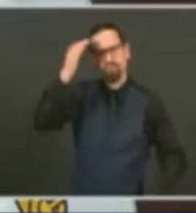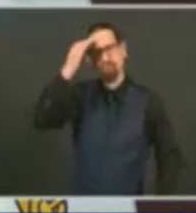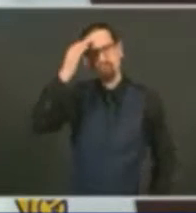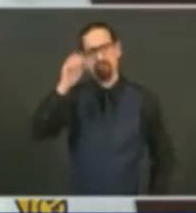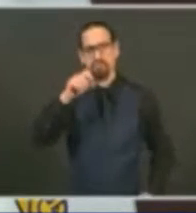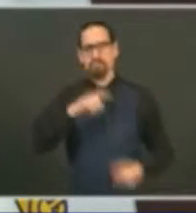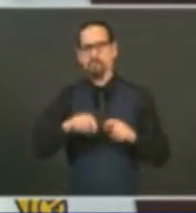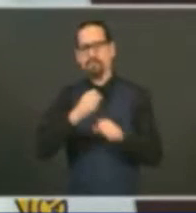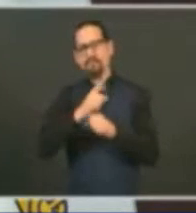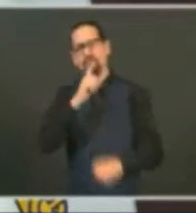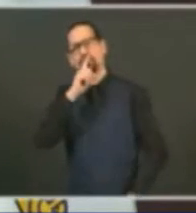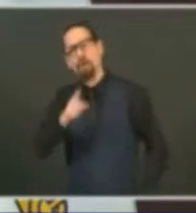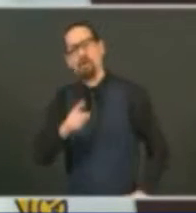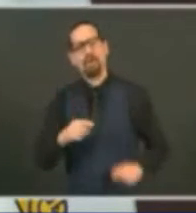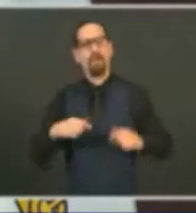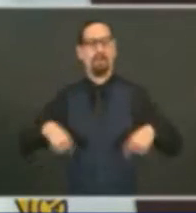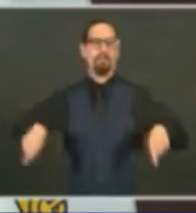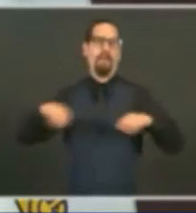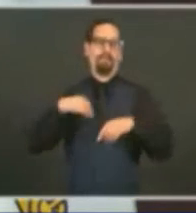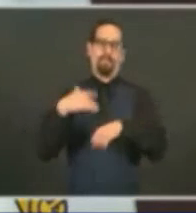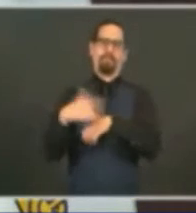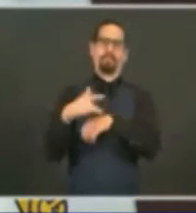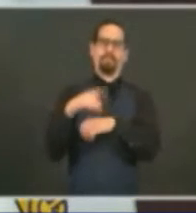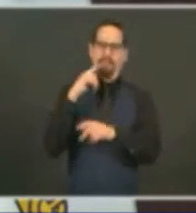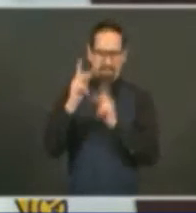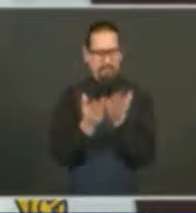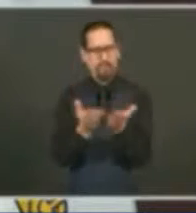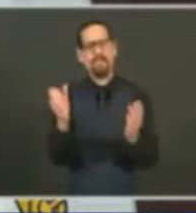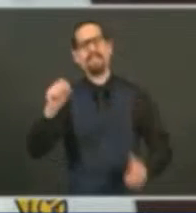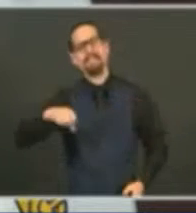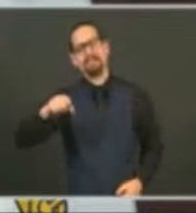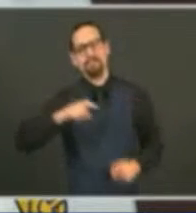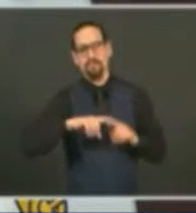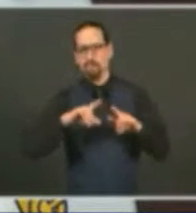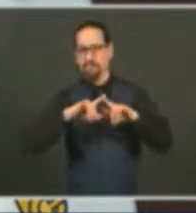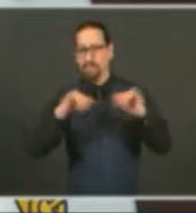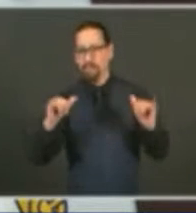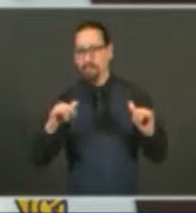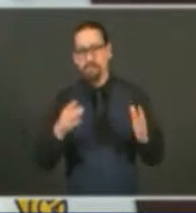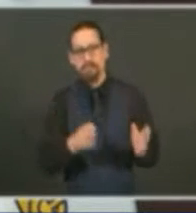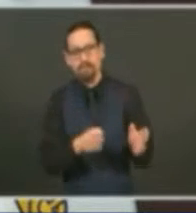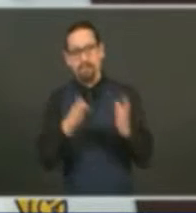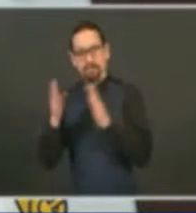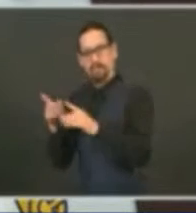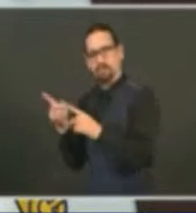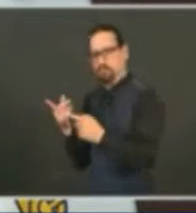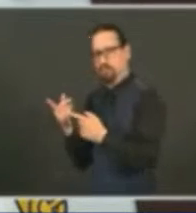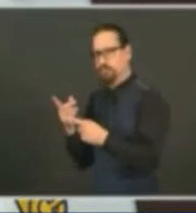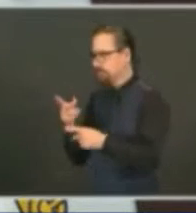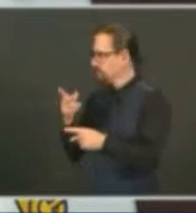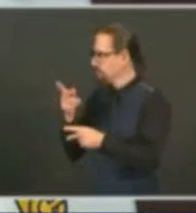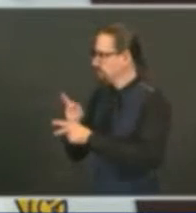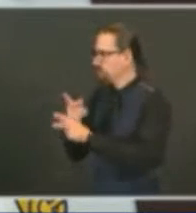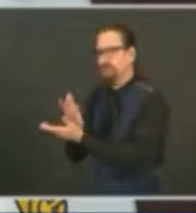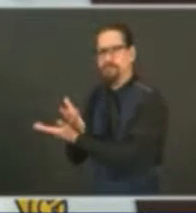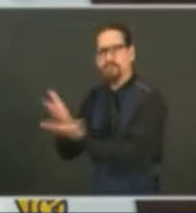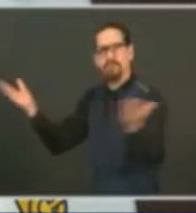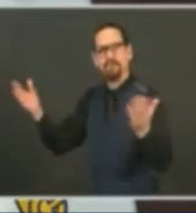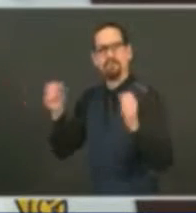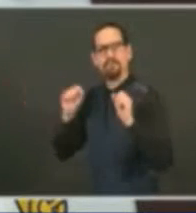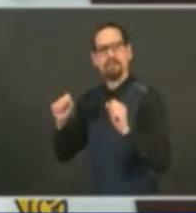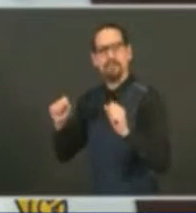that is available for patients while maintaining the overall pause that's needed with closing